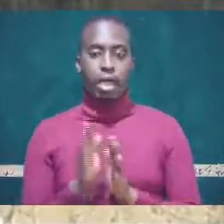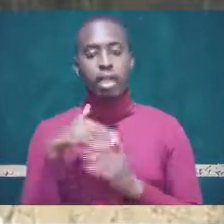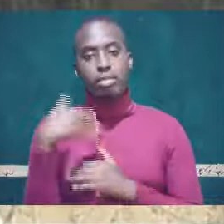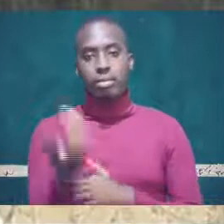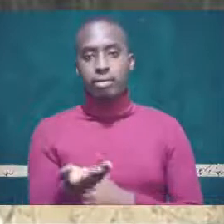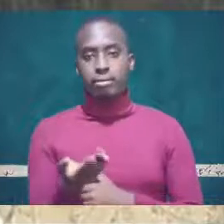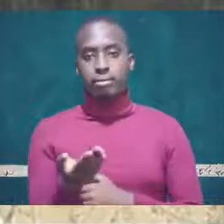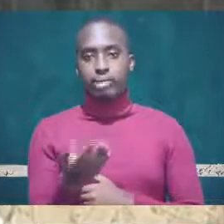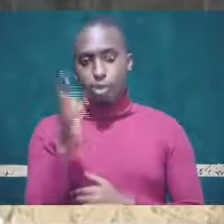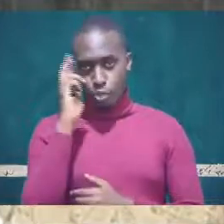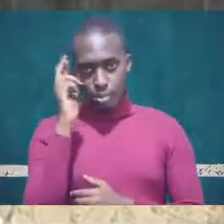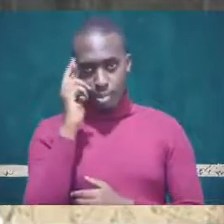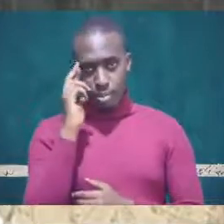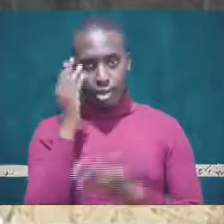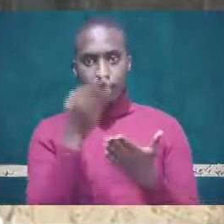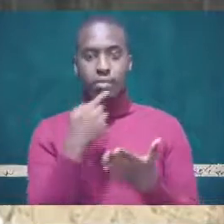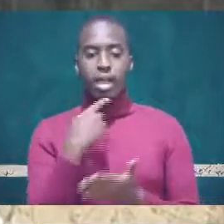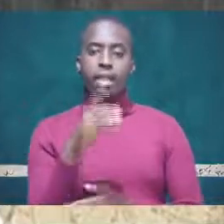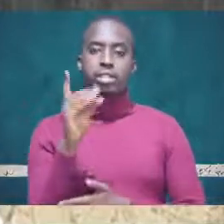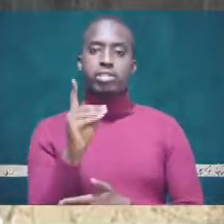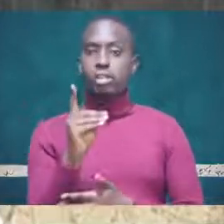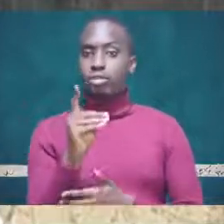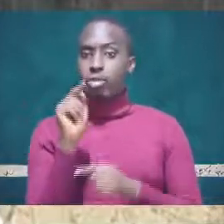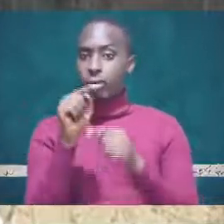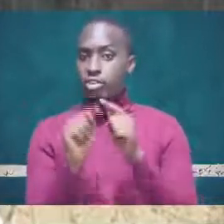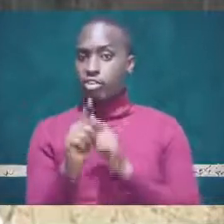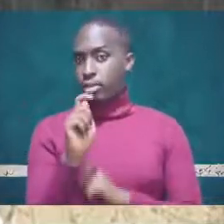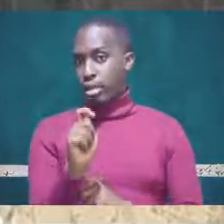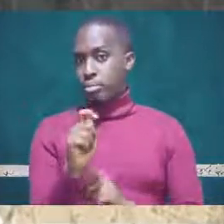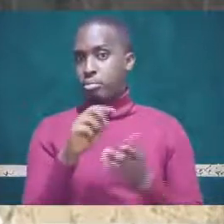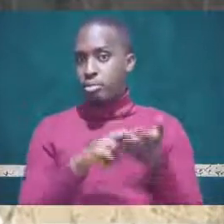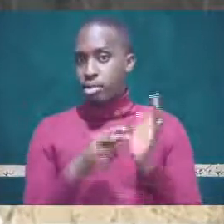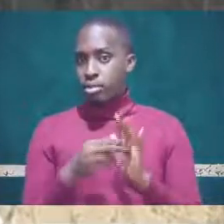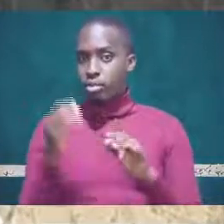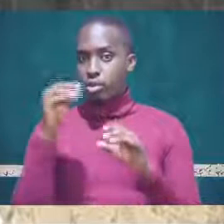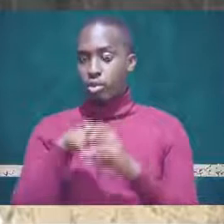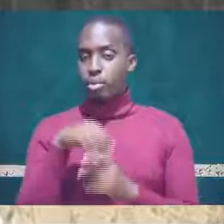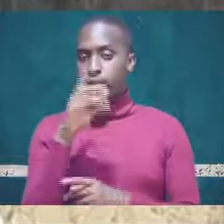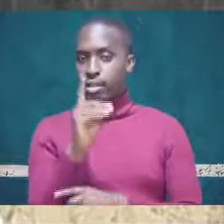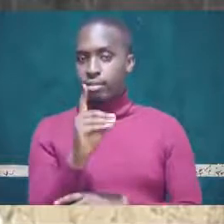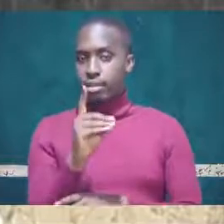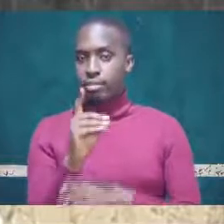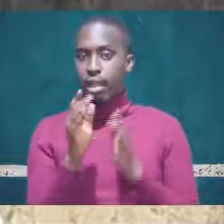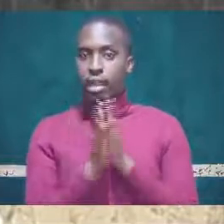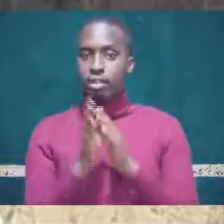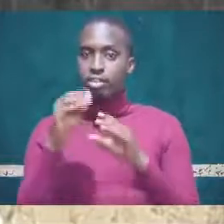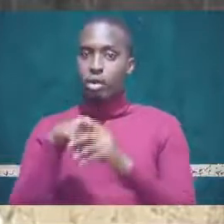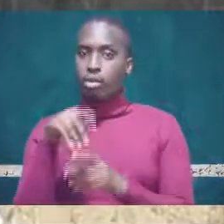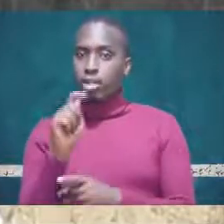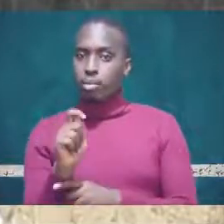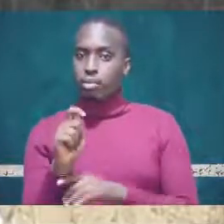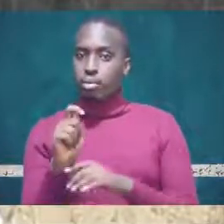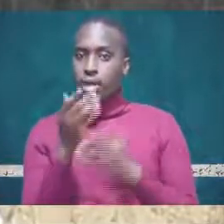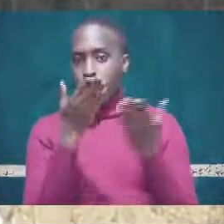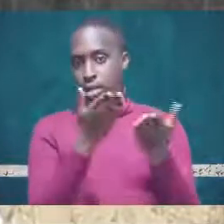then, remember it is distance over time. So it means here I'm going to put distance. I can put time here or I